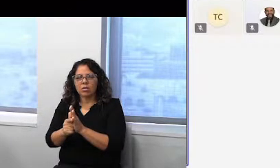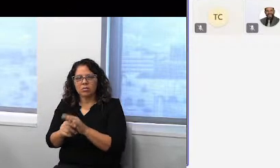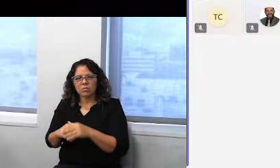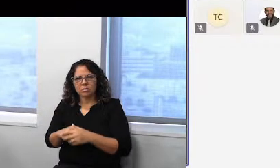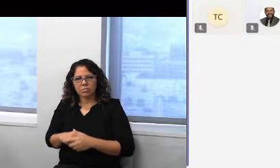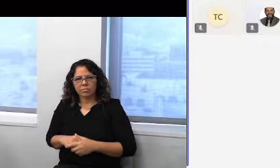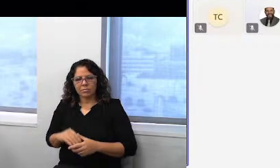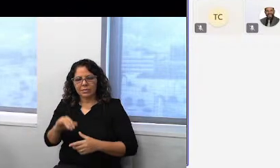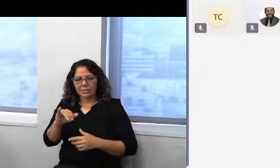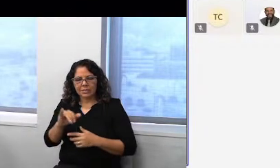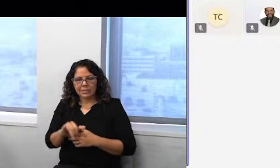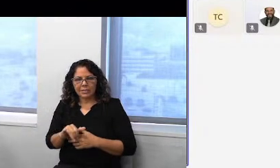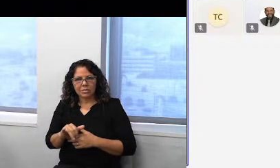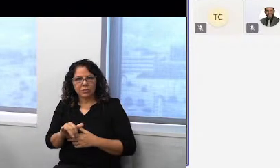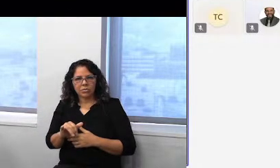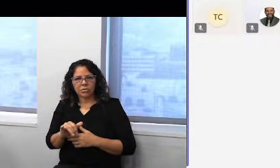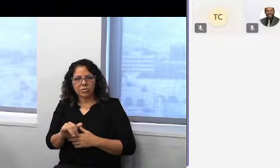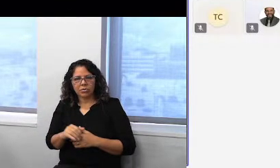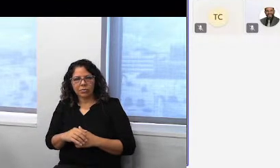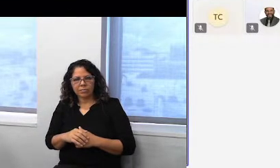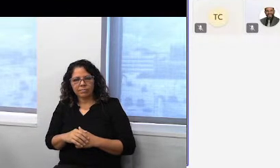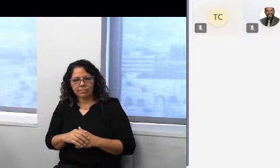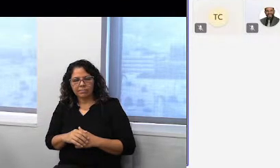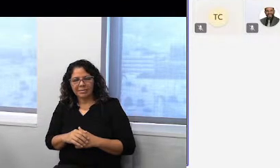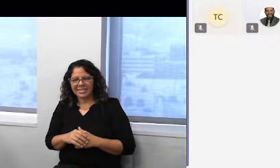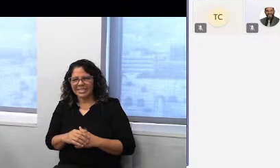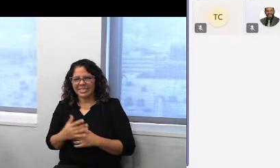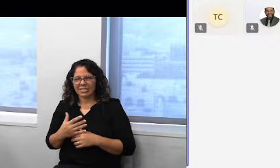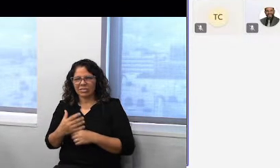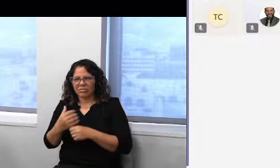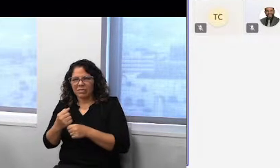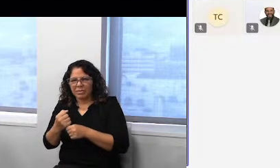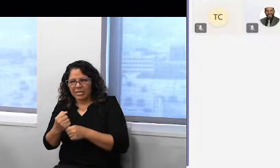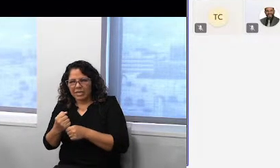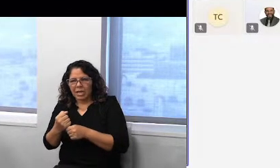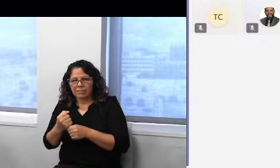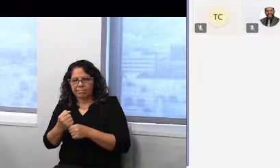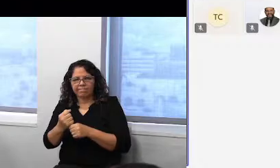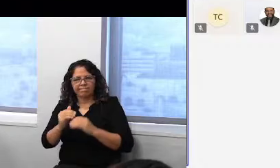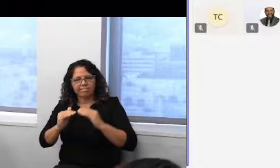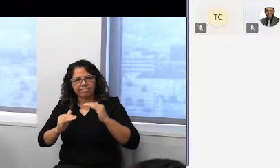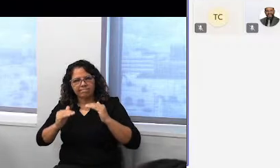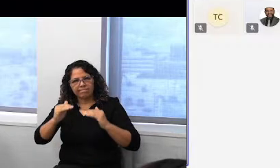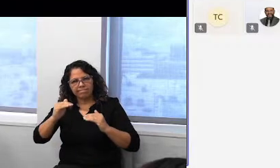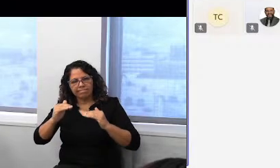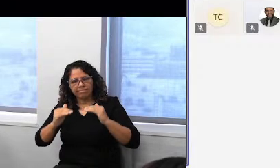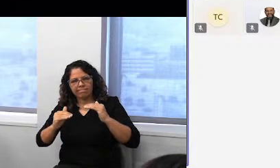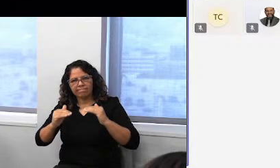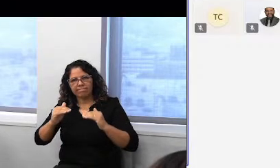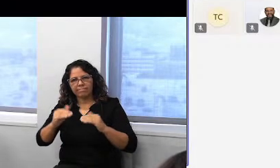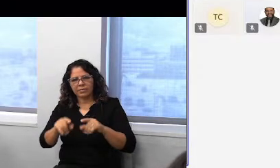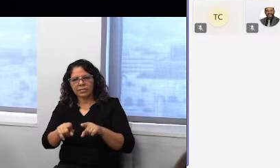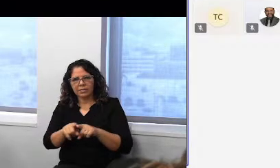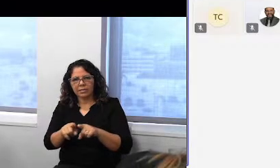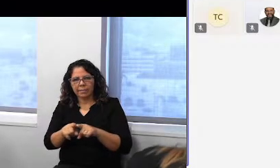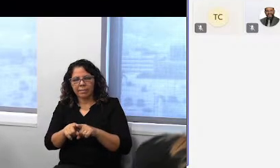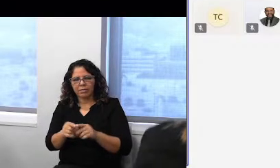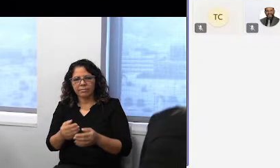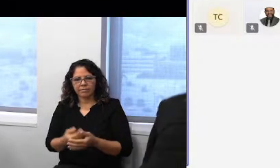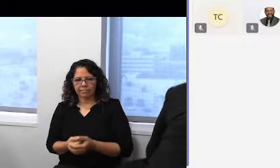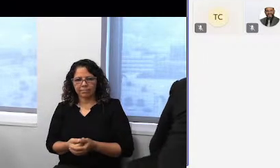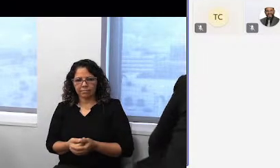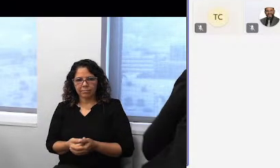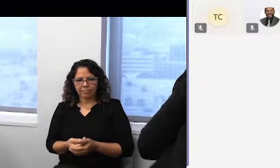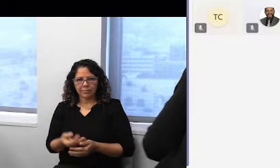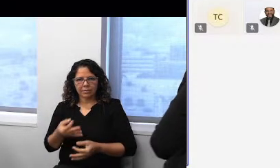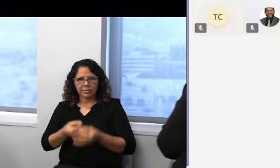what changes are being made. They are also incorporated. The filing that you have in front of you accounts for the needs